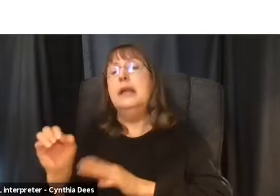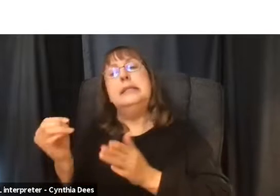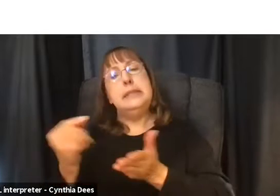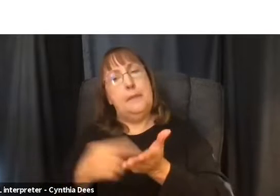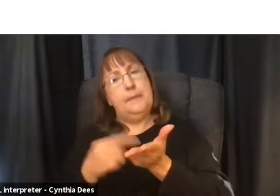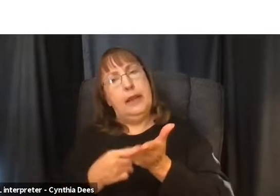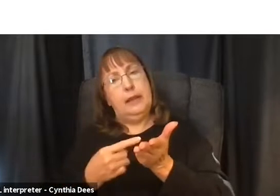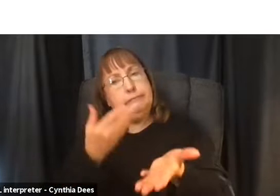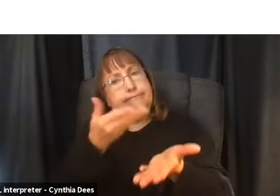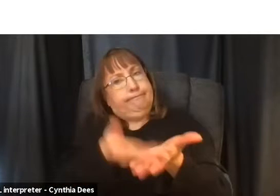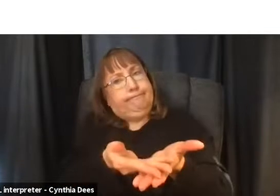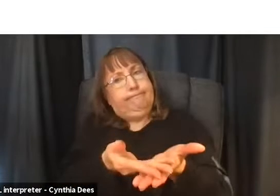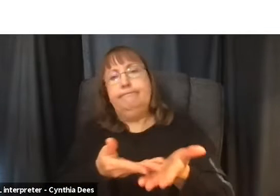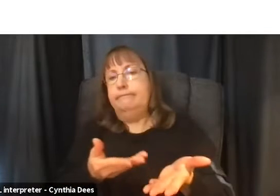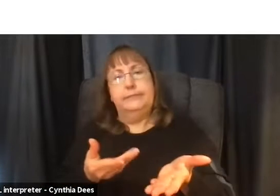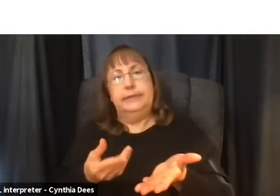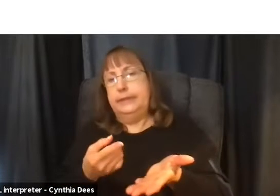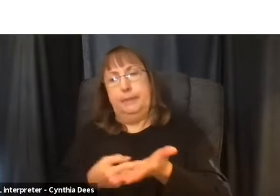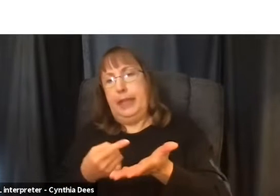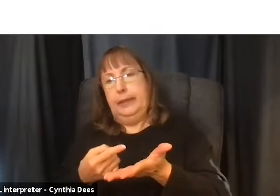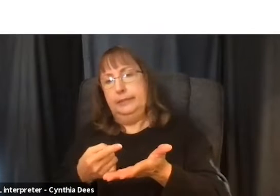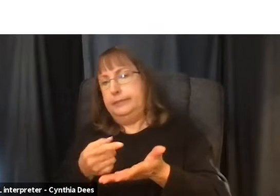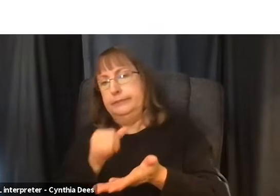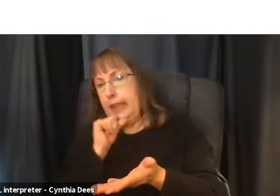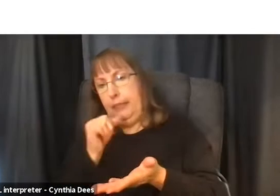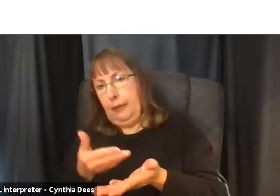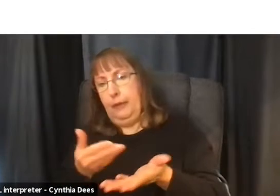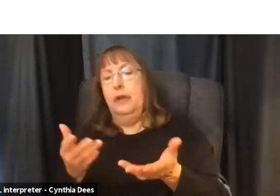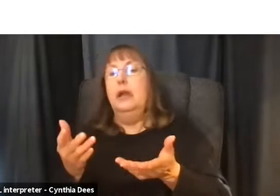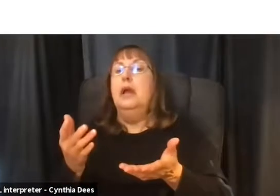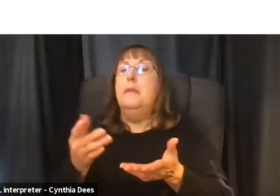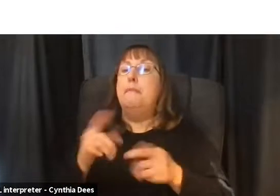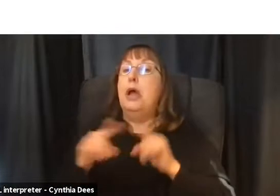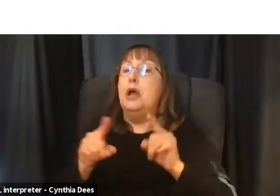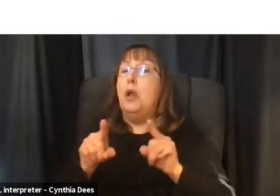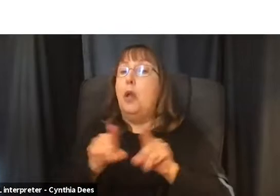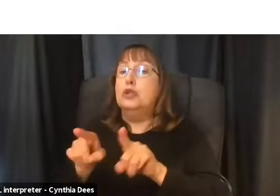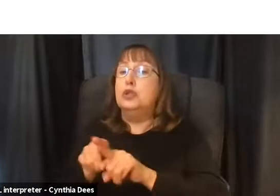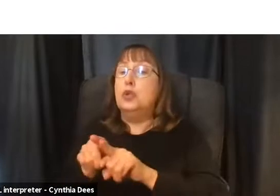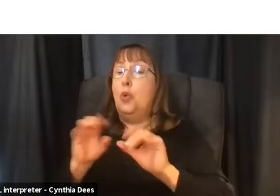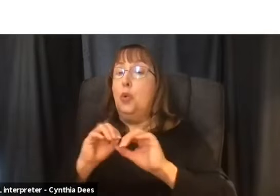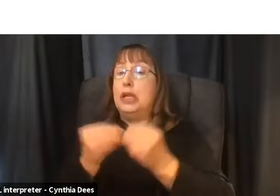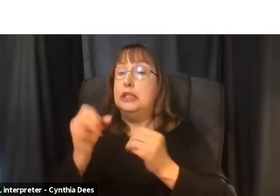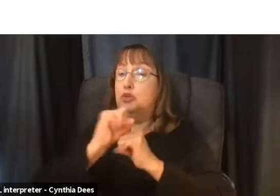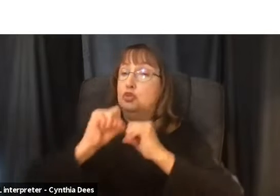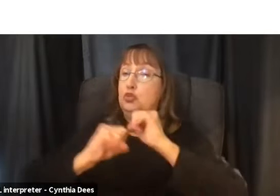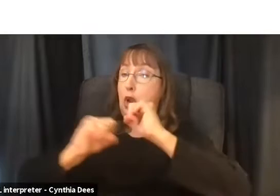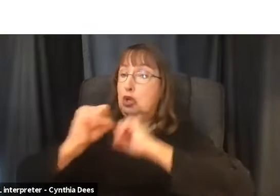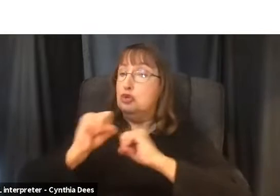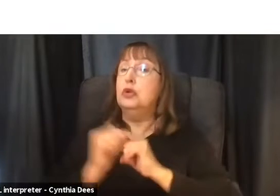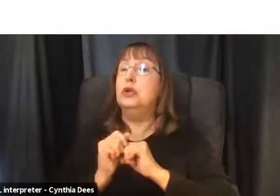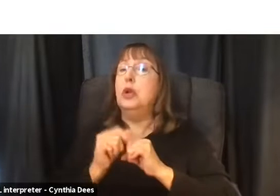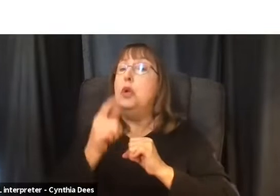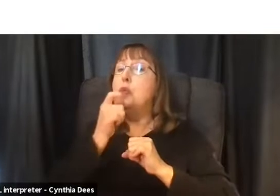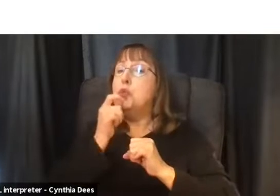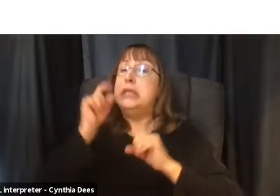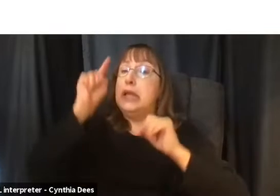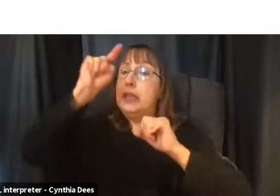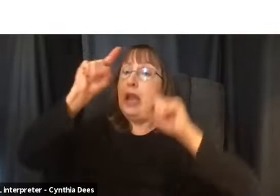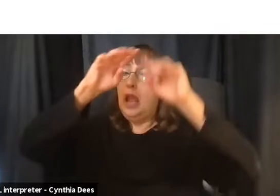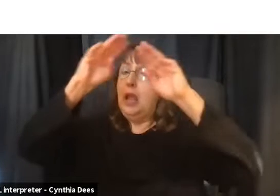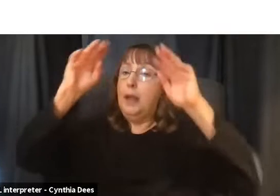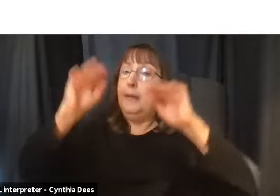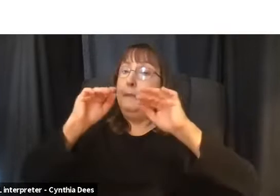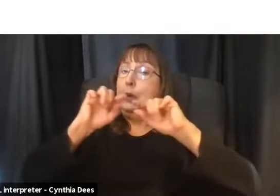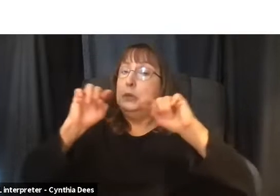not, but also organizational structure, who's, if you can get an organizational chart, who's at the top, who's at the middle, who's